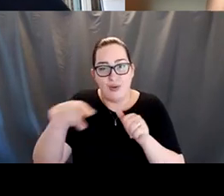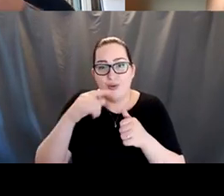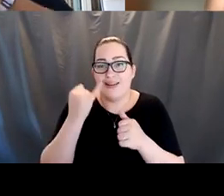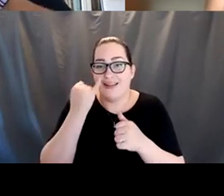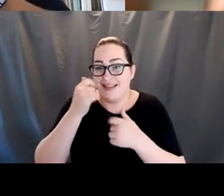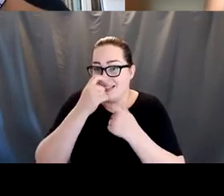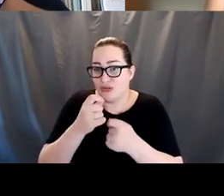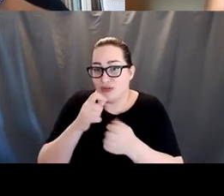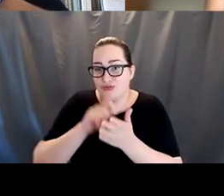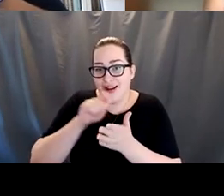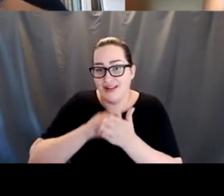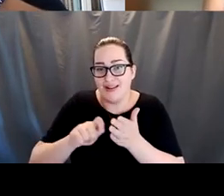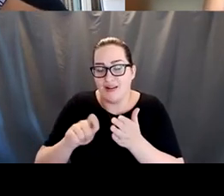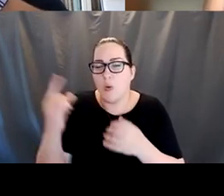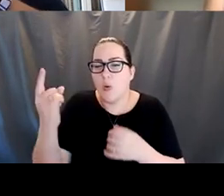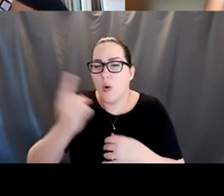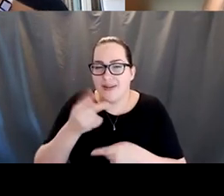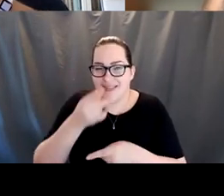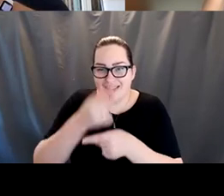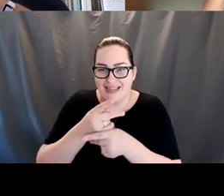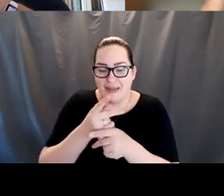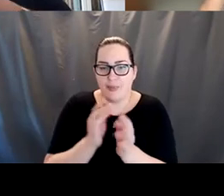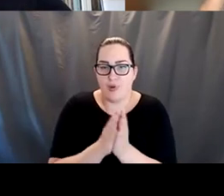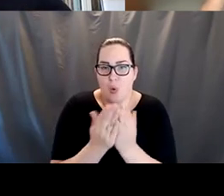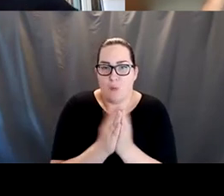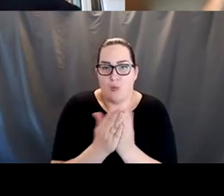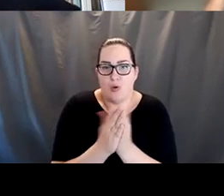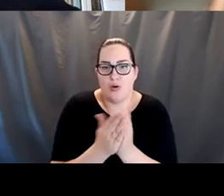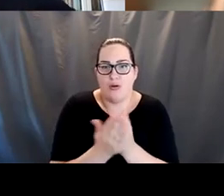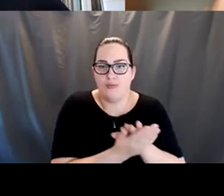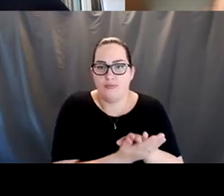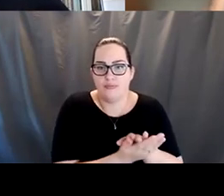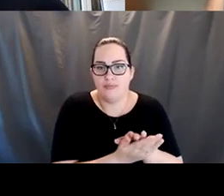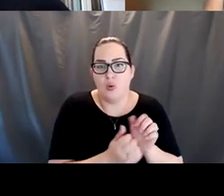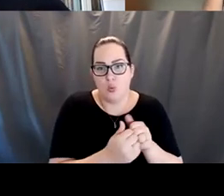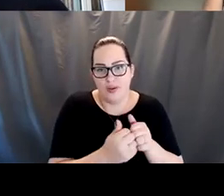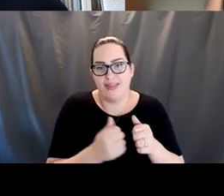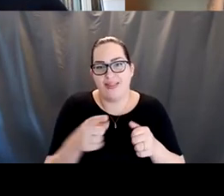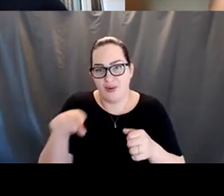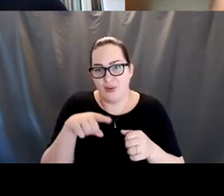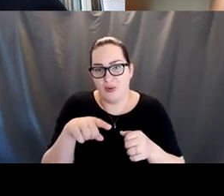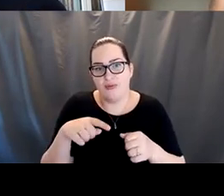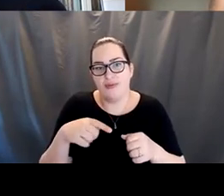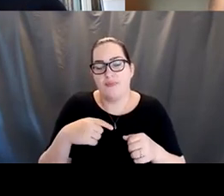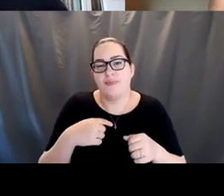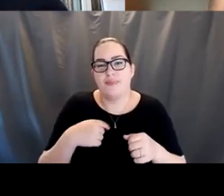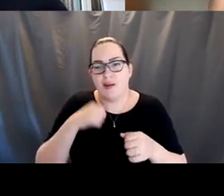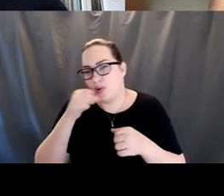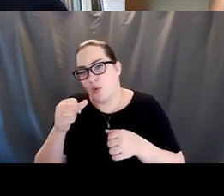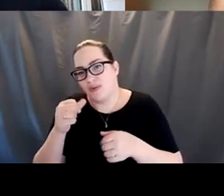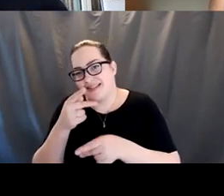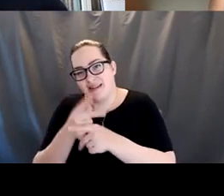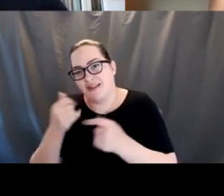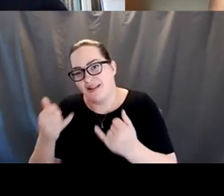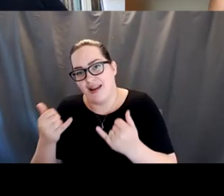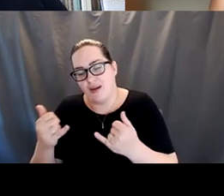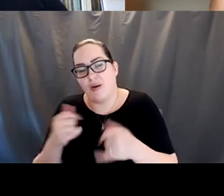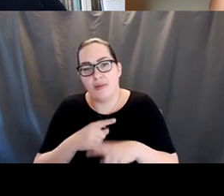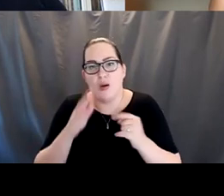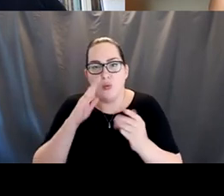I think I'm taking more of the blame on the journalism side, as opposed to making the readers and listeners and watchers, or